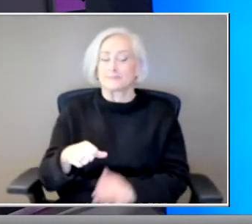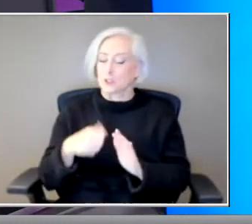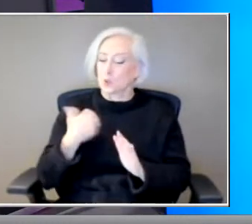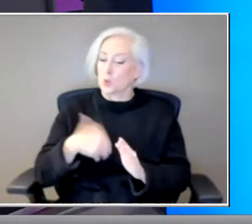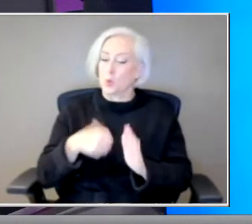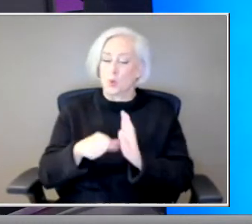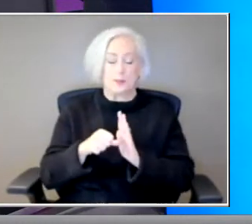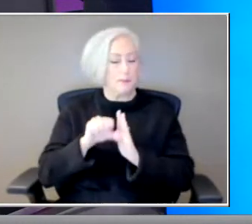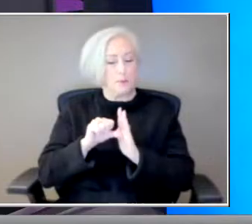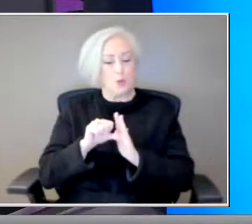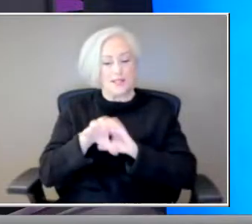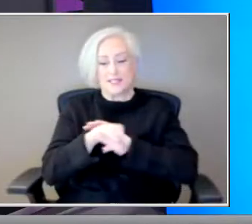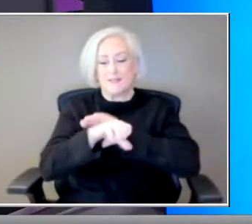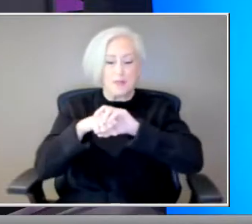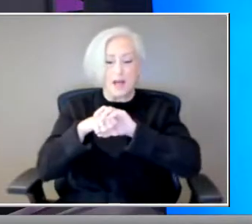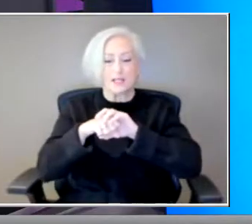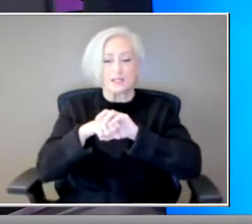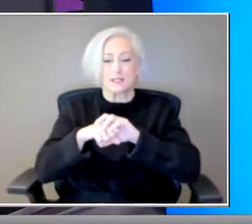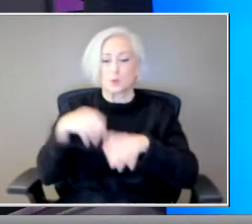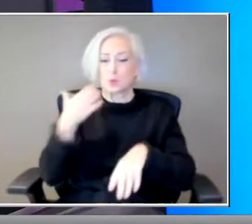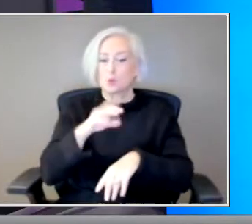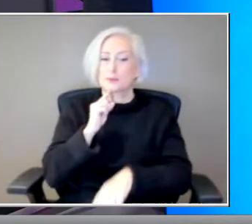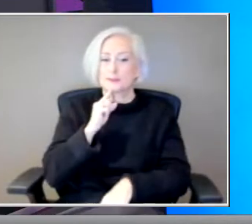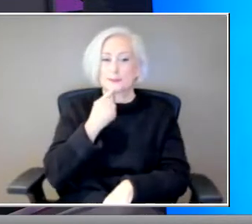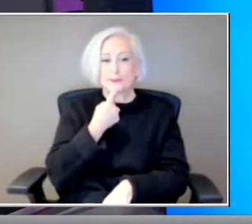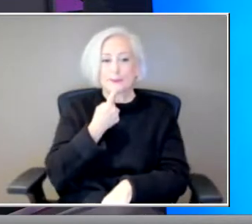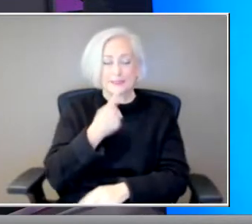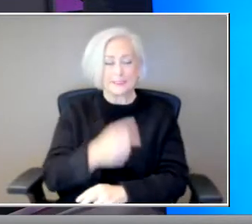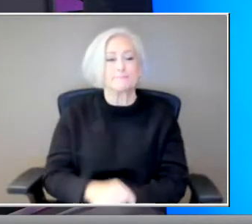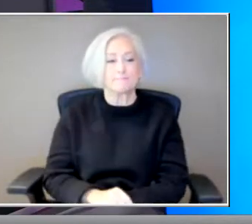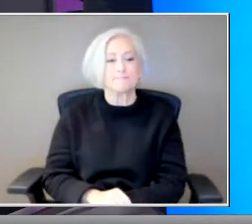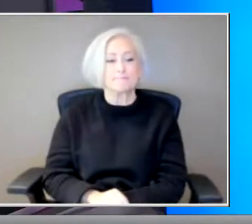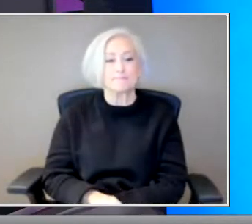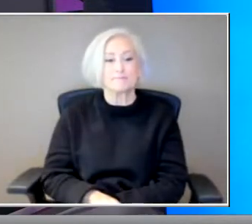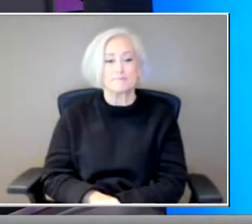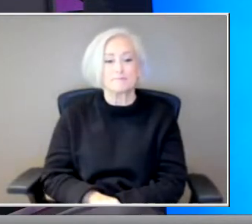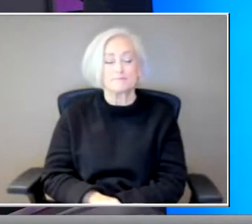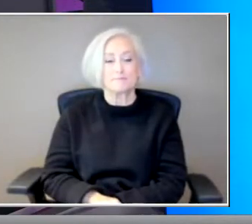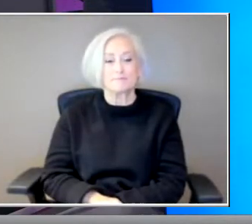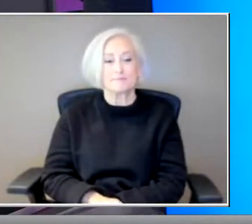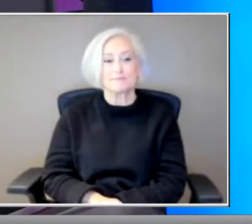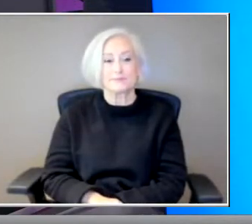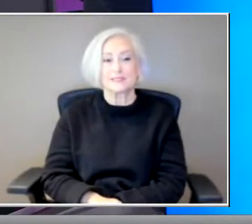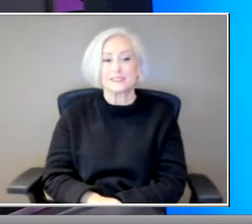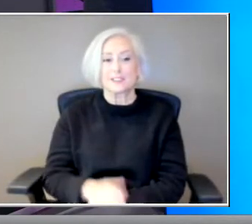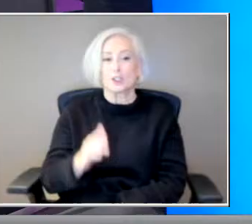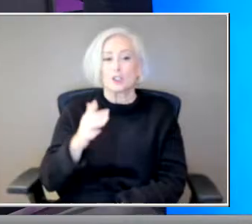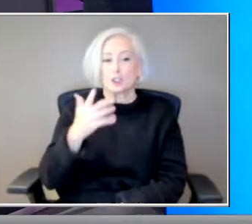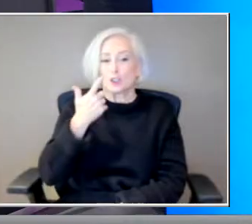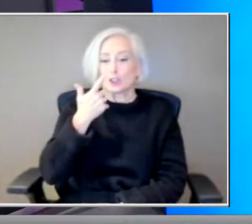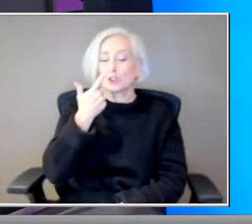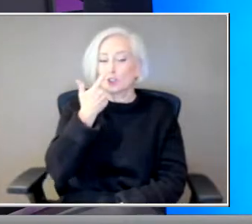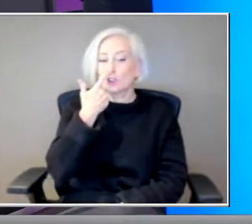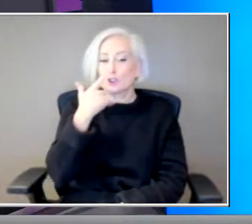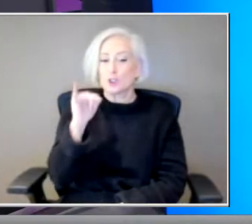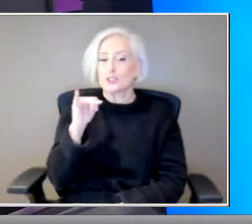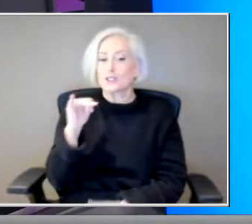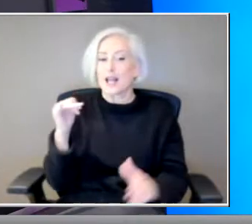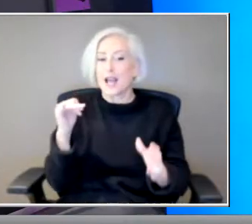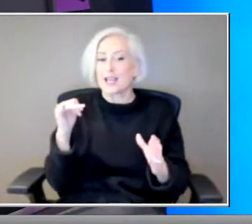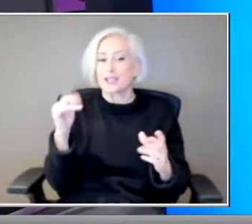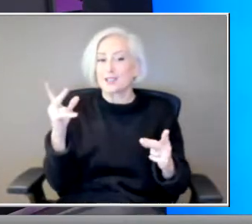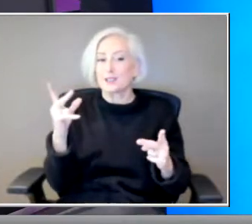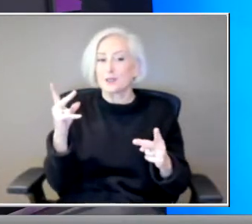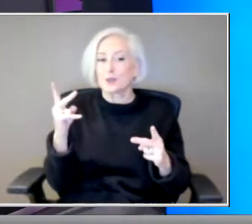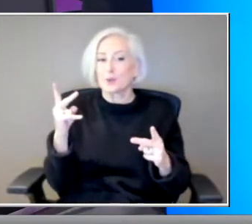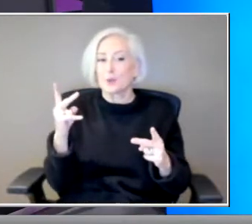very significant blockage. So. Yeah, it looks more than what you would actually think it would look like, you know.